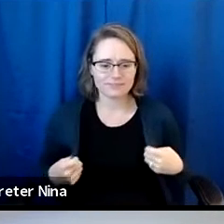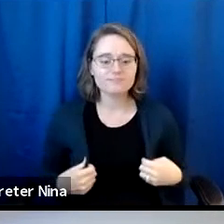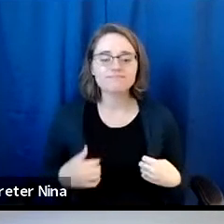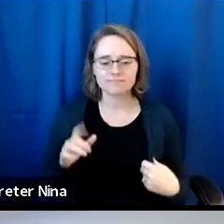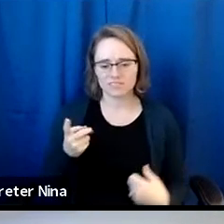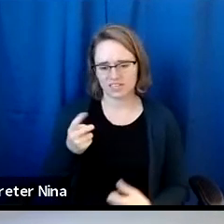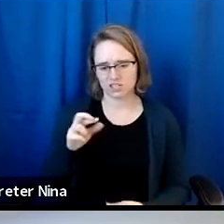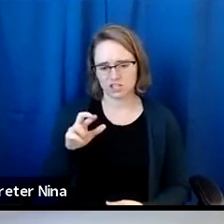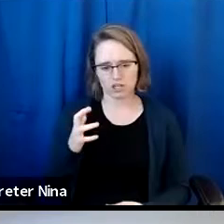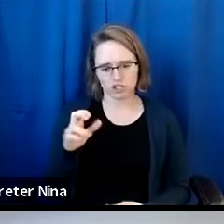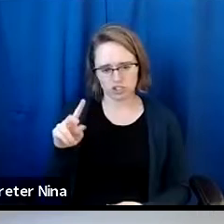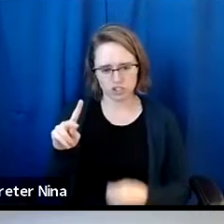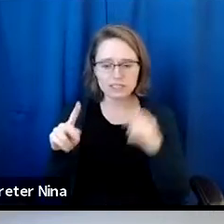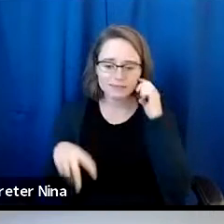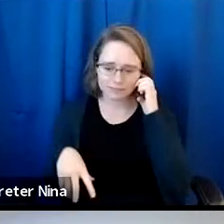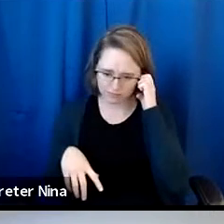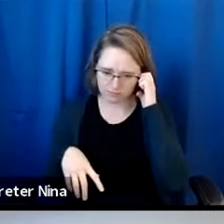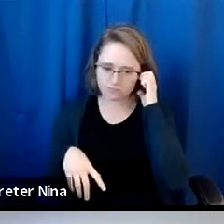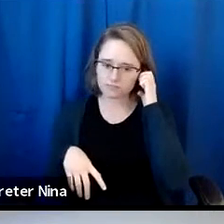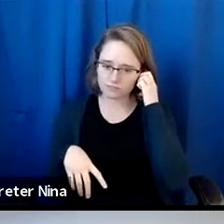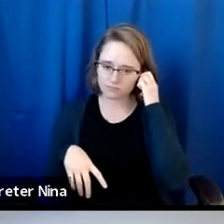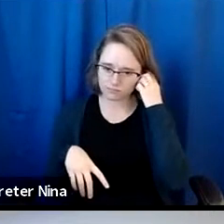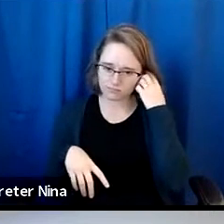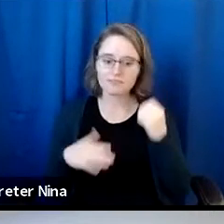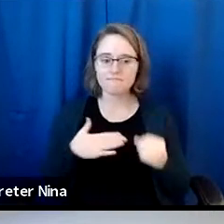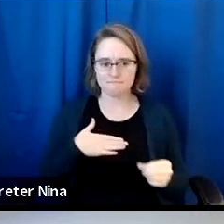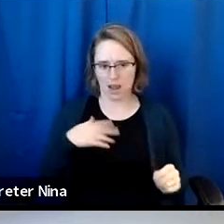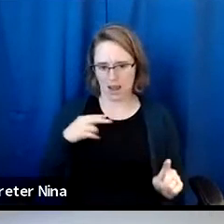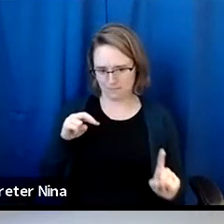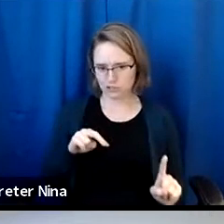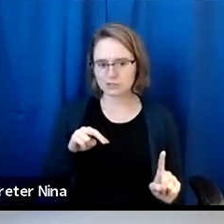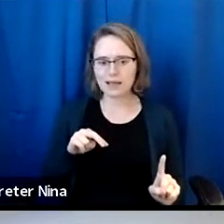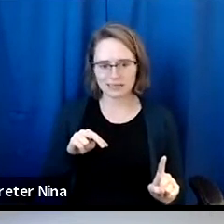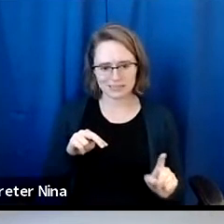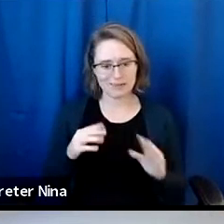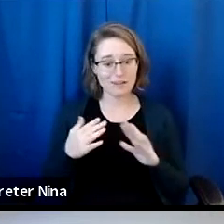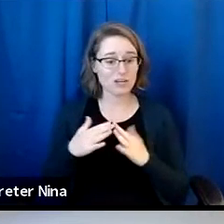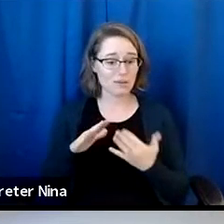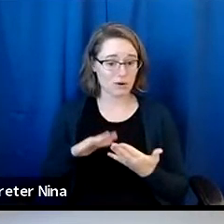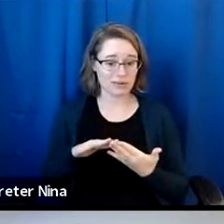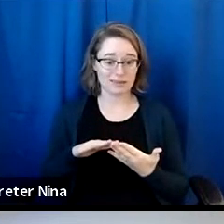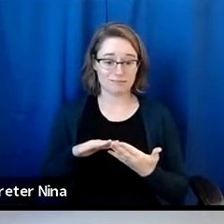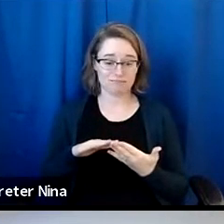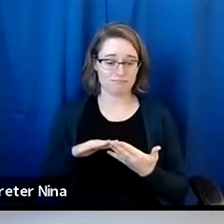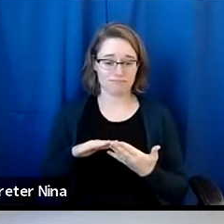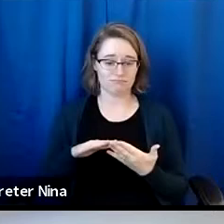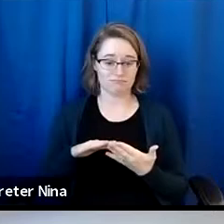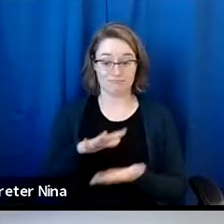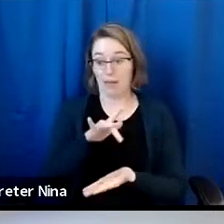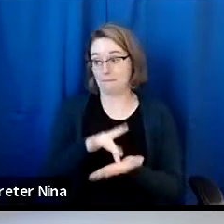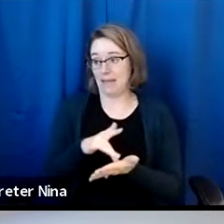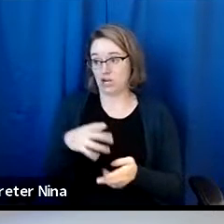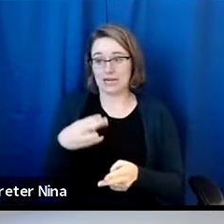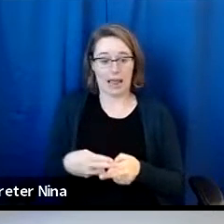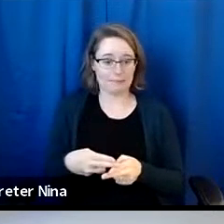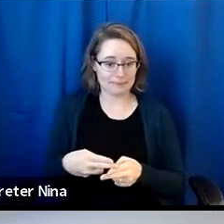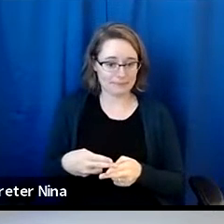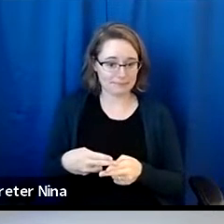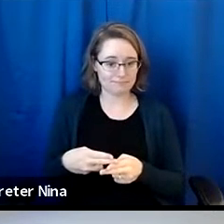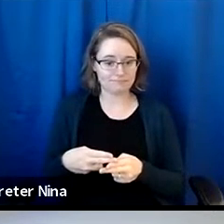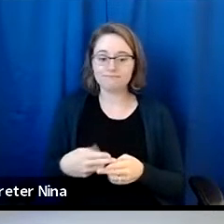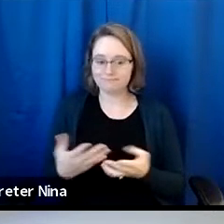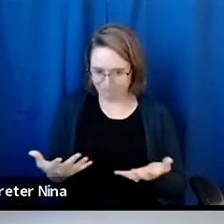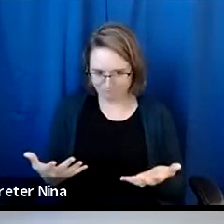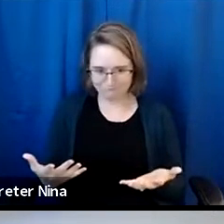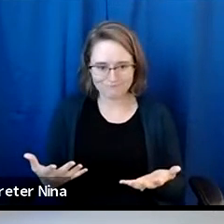So from my perspective, community is part of, right? Community is our middle name, St. Cloud Technical and Community